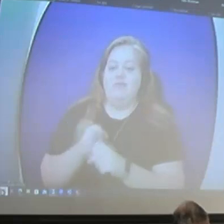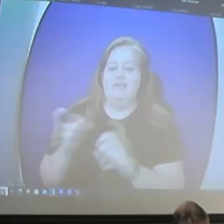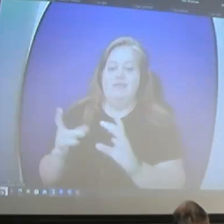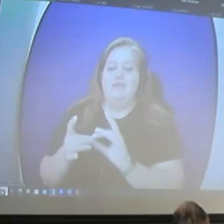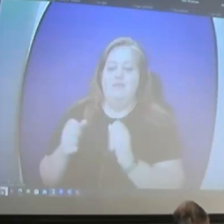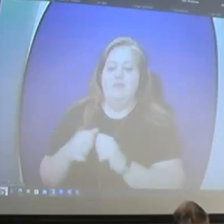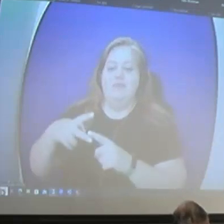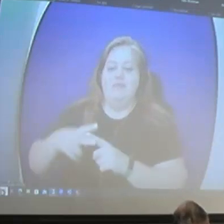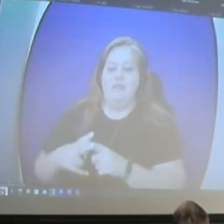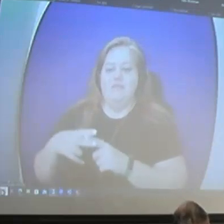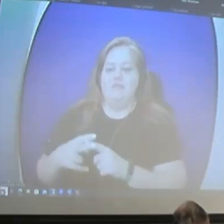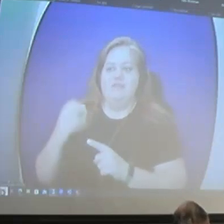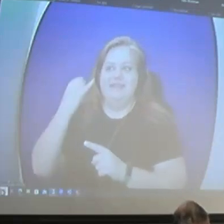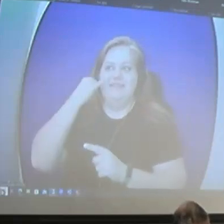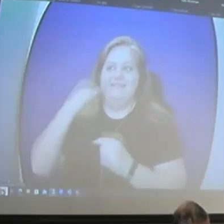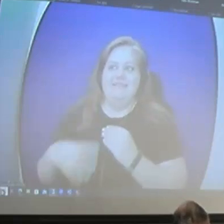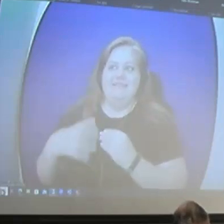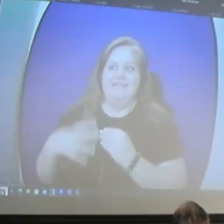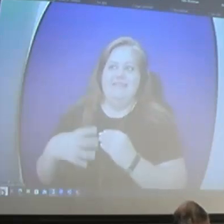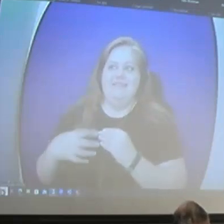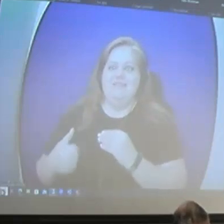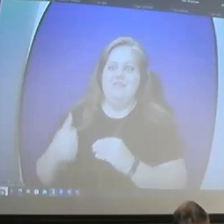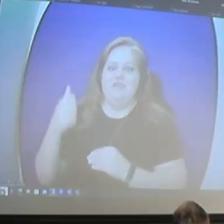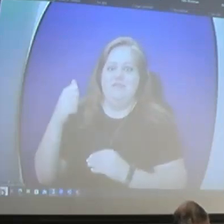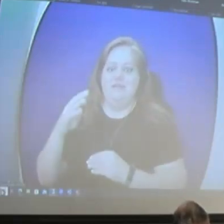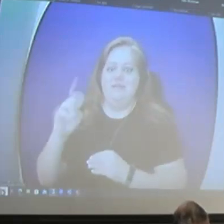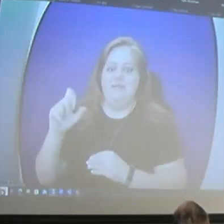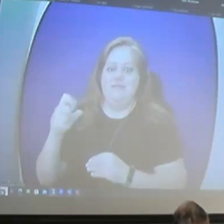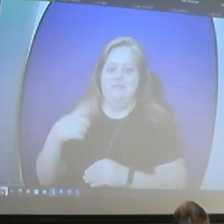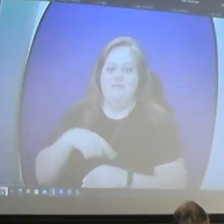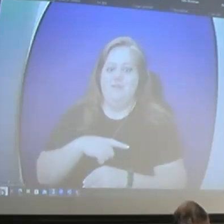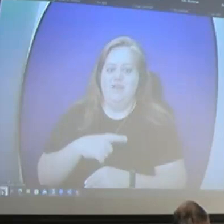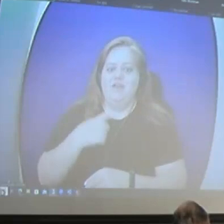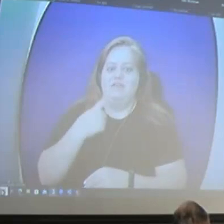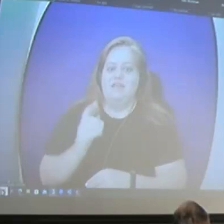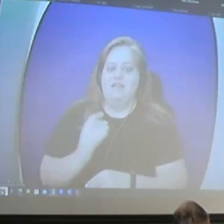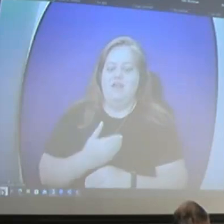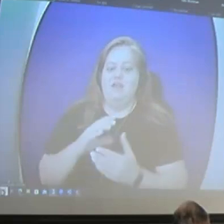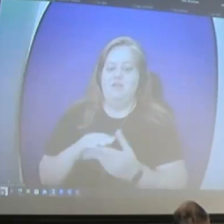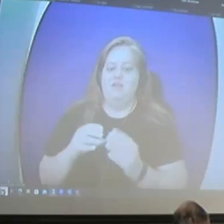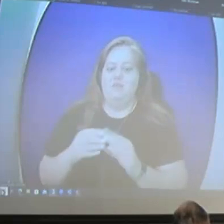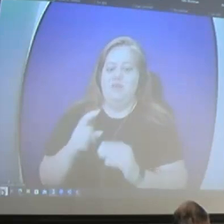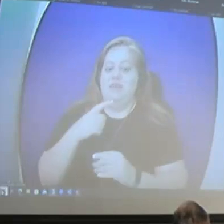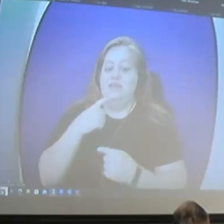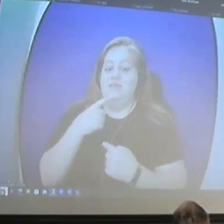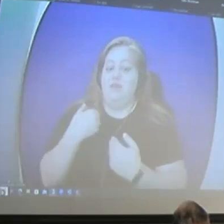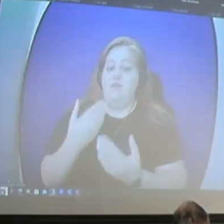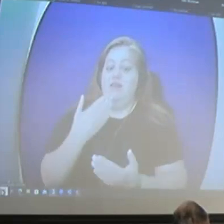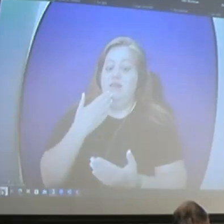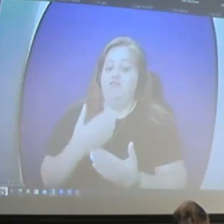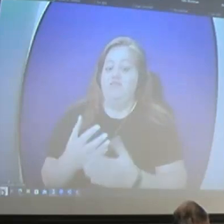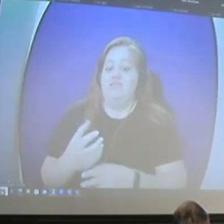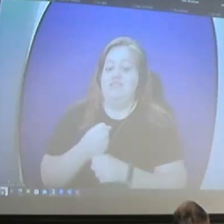driving up bills. We're getting out and telling our story and very well received. And then finally, we continue to be at the forefront on lead service